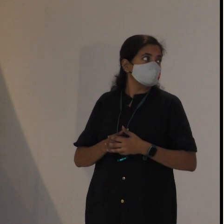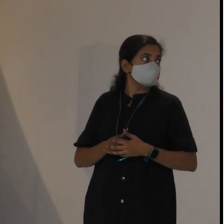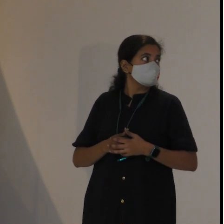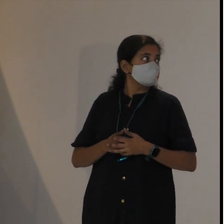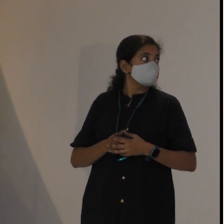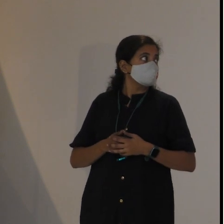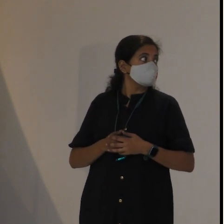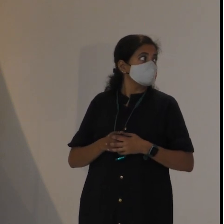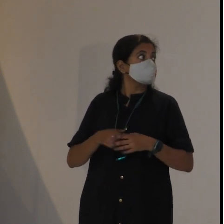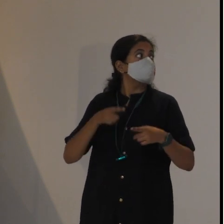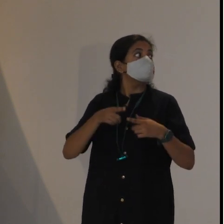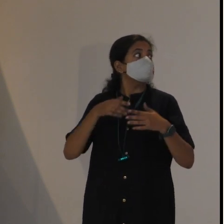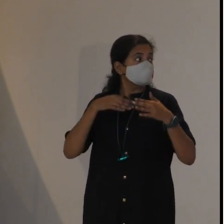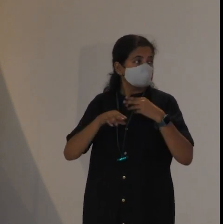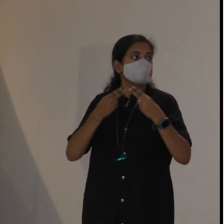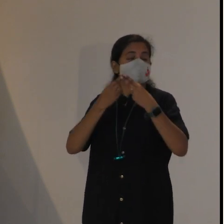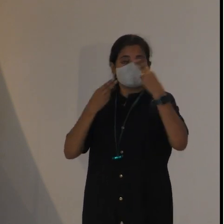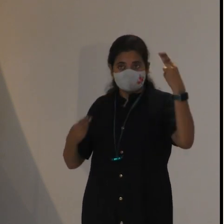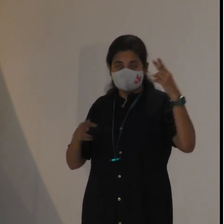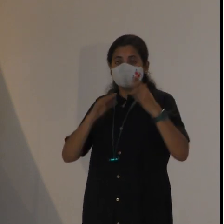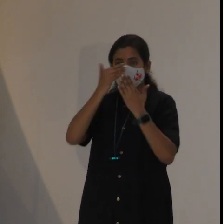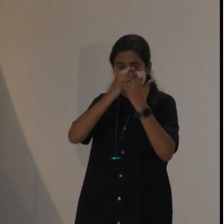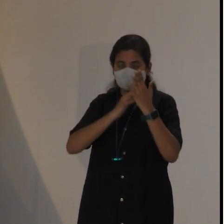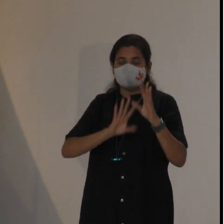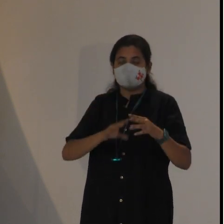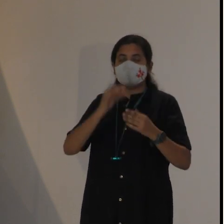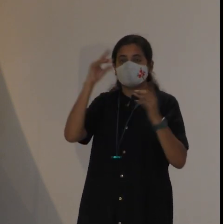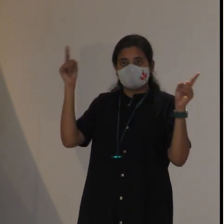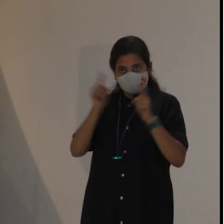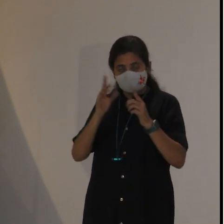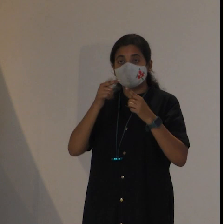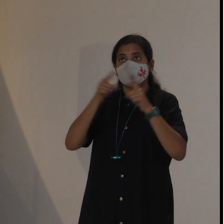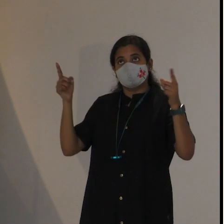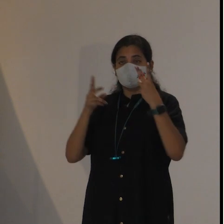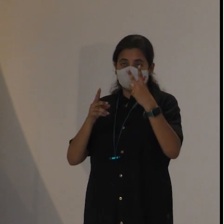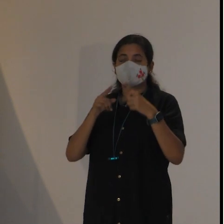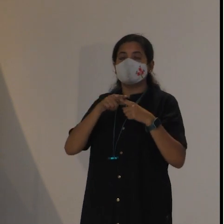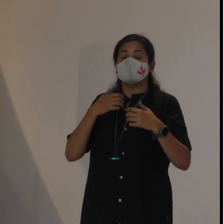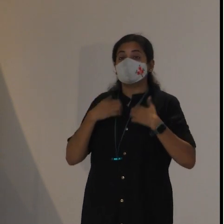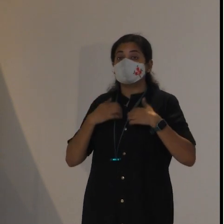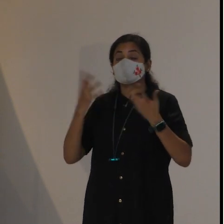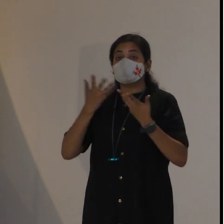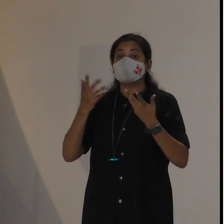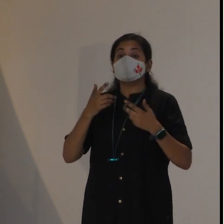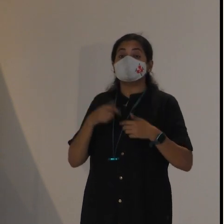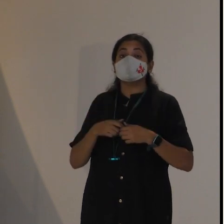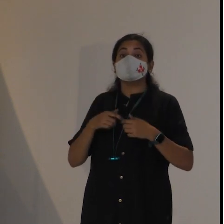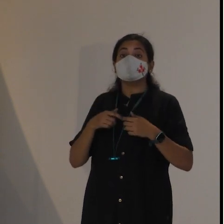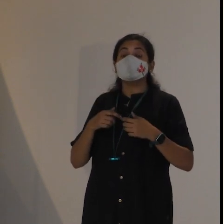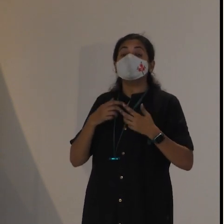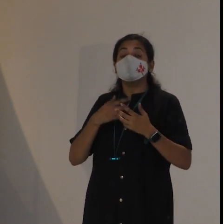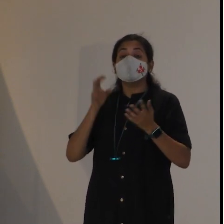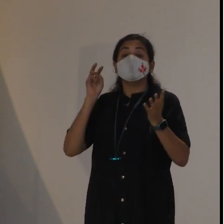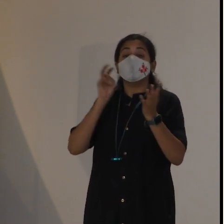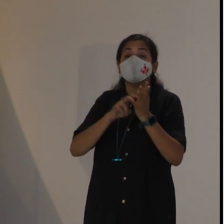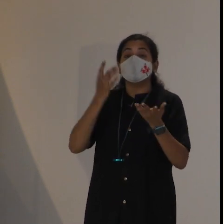How we did this? We made a long list and then a short list. And a very interesting problem that we encountered was how do we order